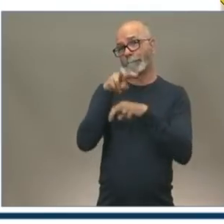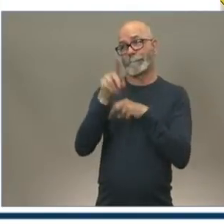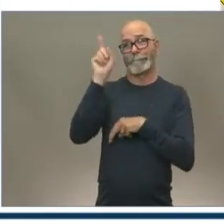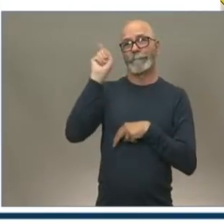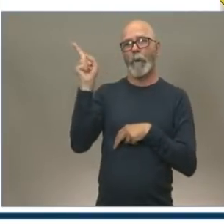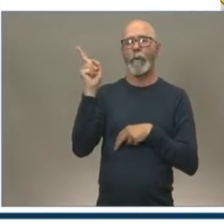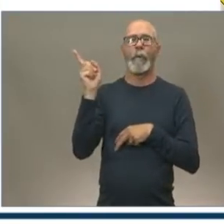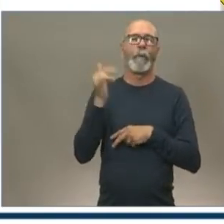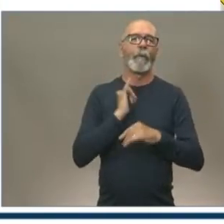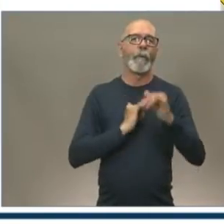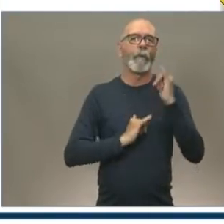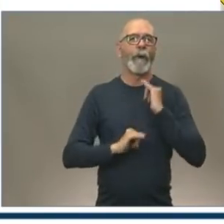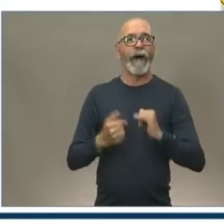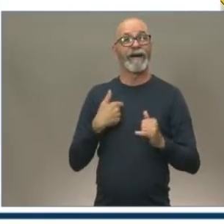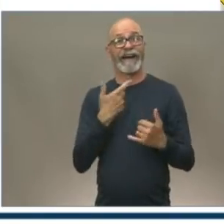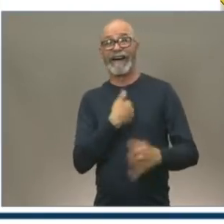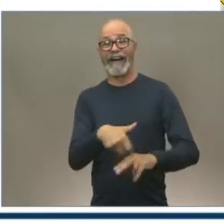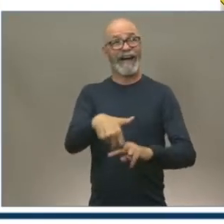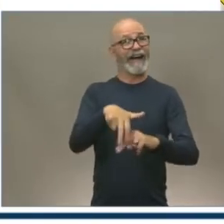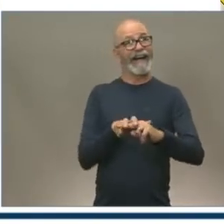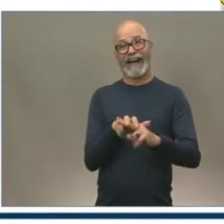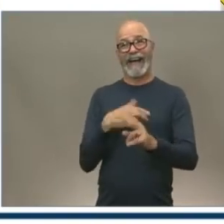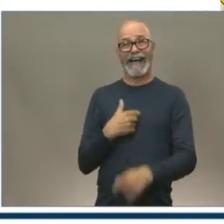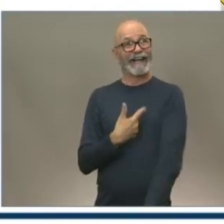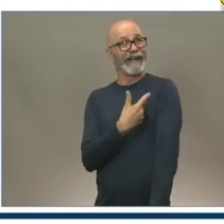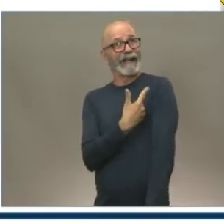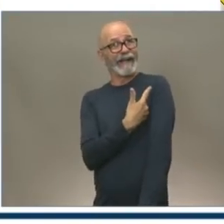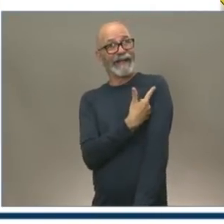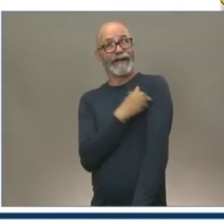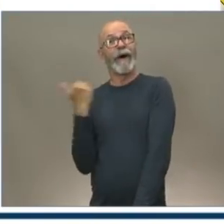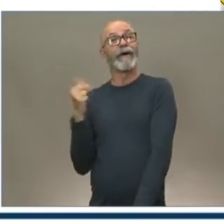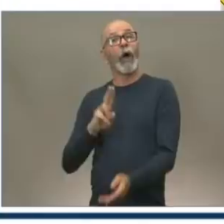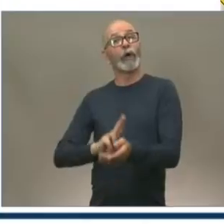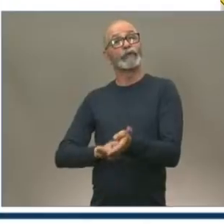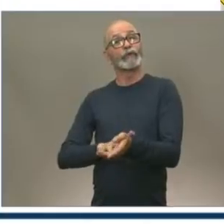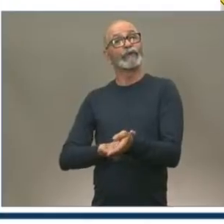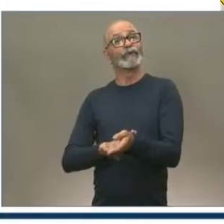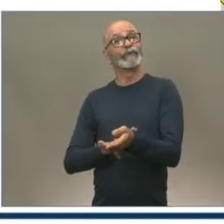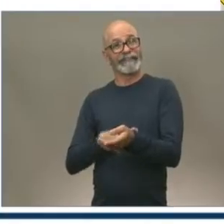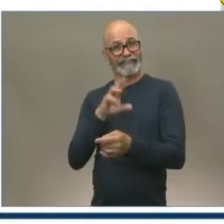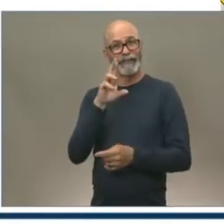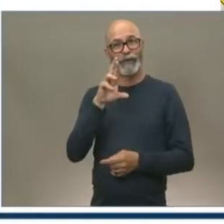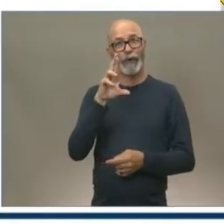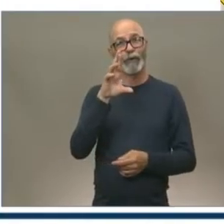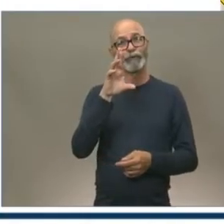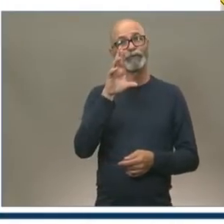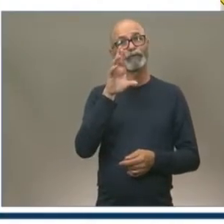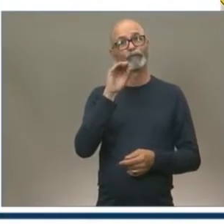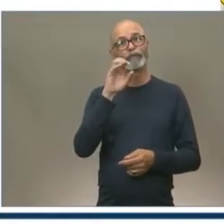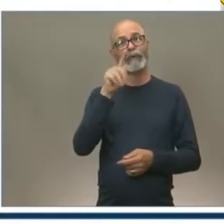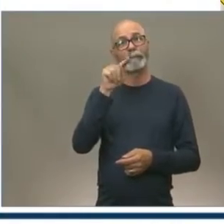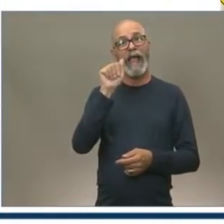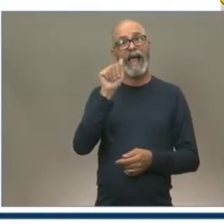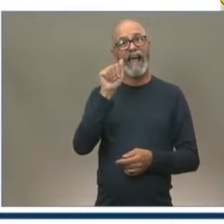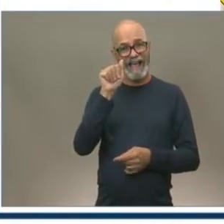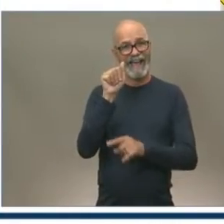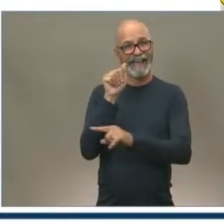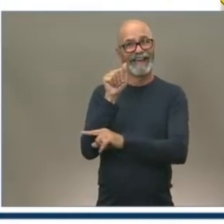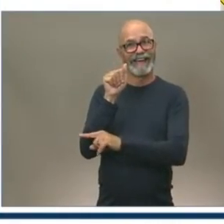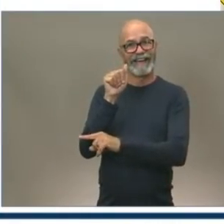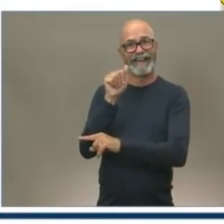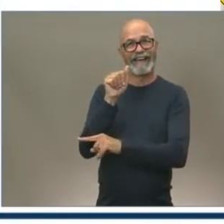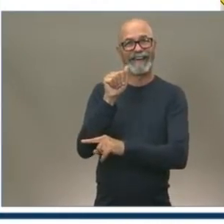have the pleasure of being vaccinated by the same public health nurse, Roberta Banfield, who gave me my H1N1 vaccine 11 and a half years